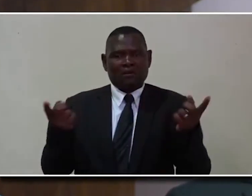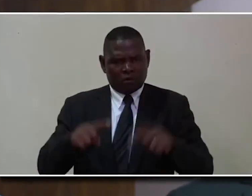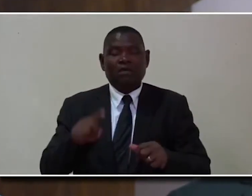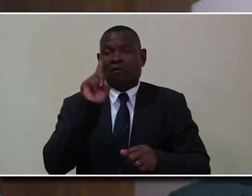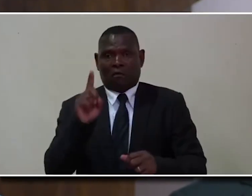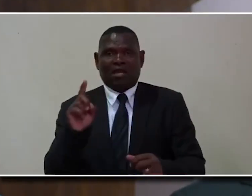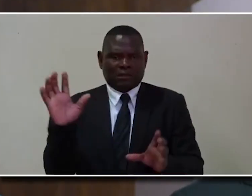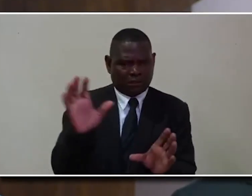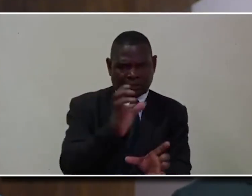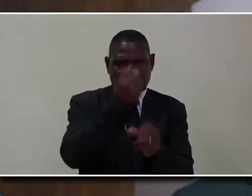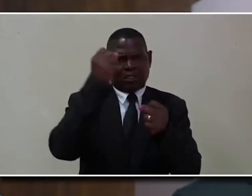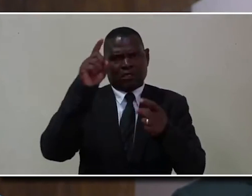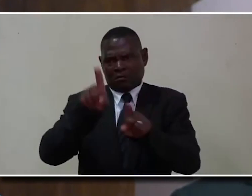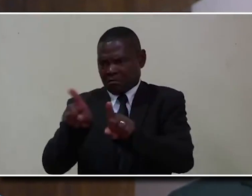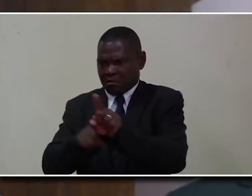death,